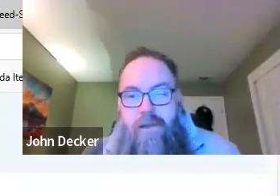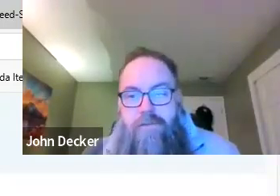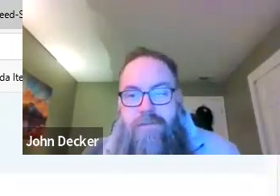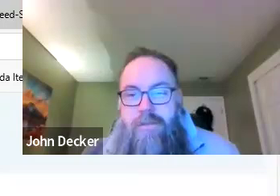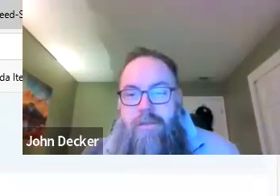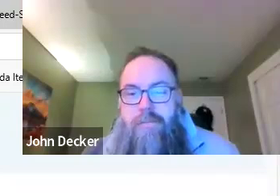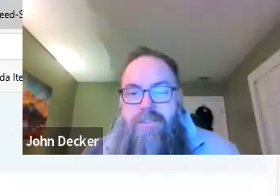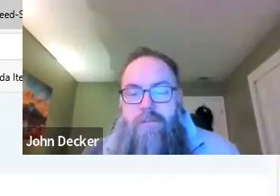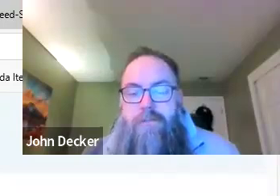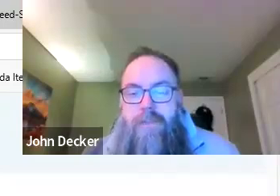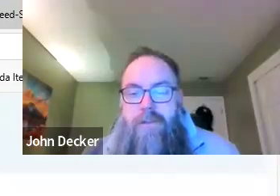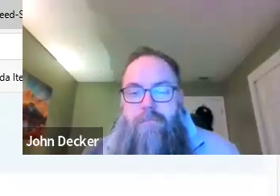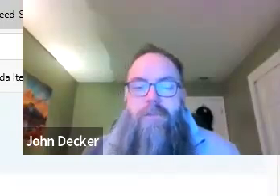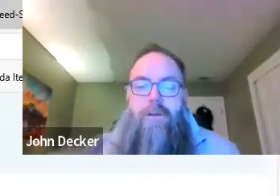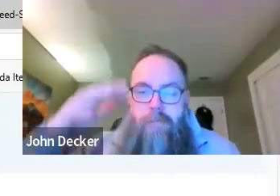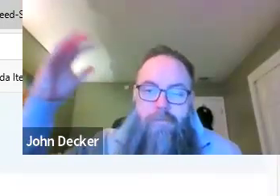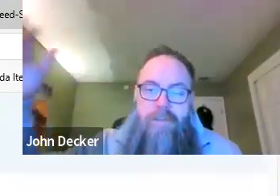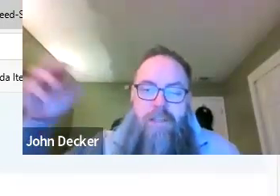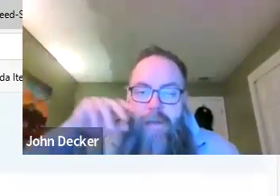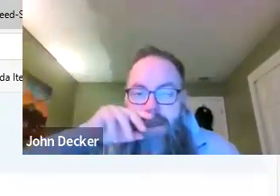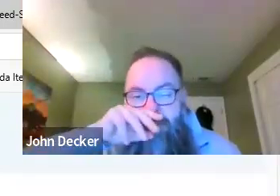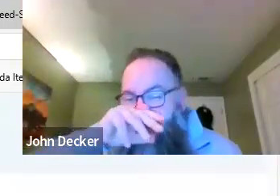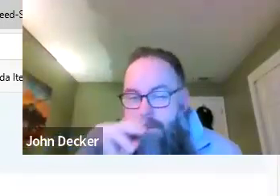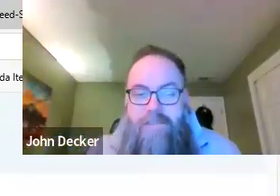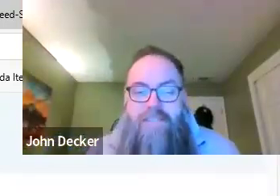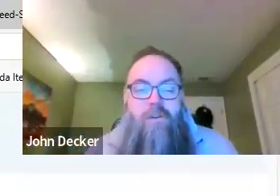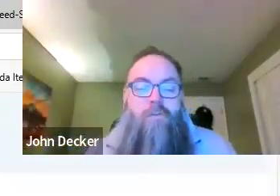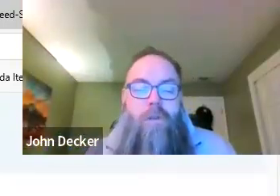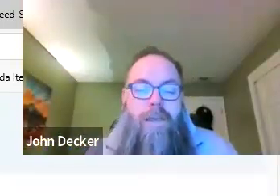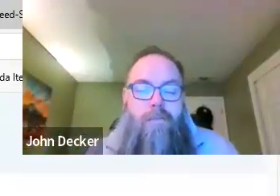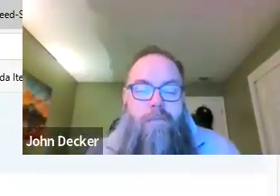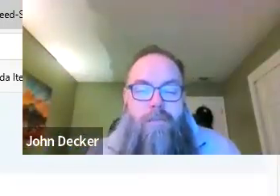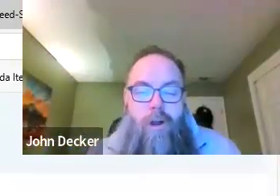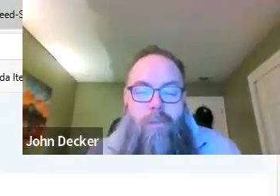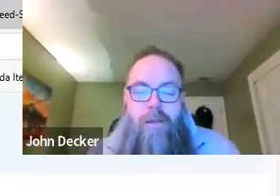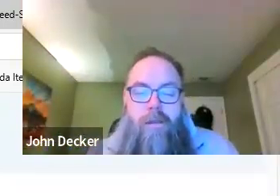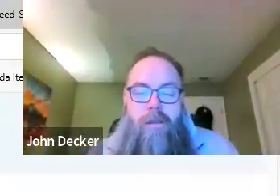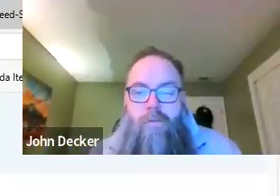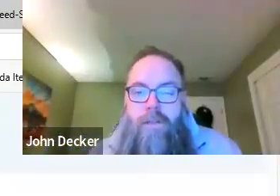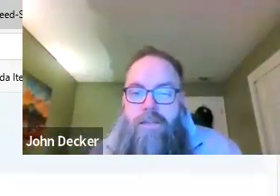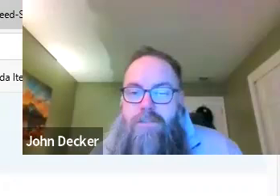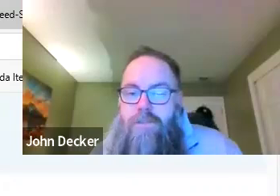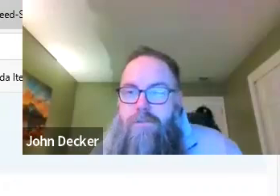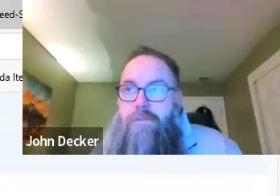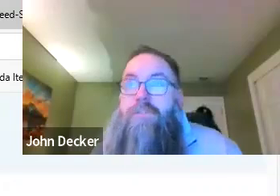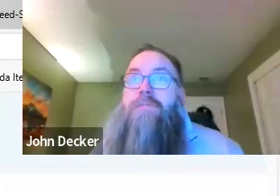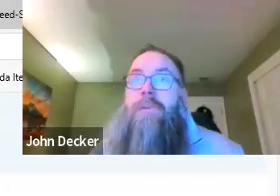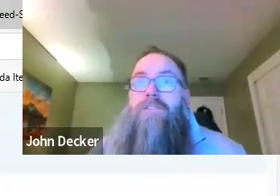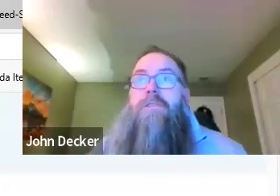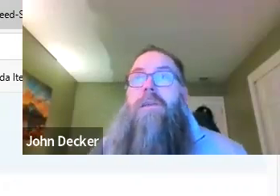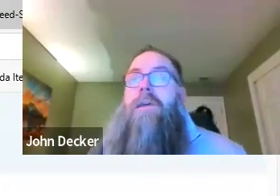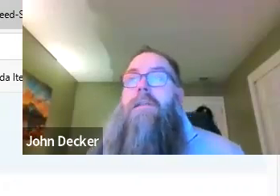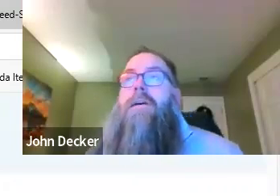for service providers based off of the information that we have that's still rolling in from the department related to